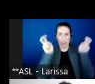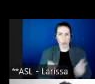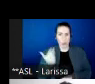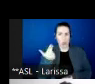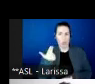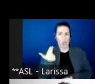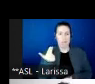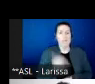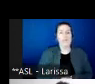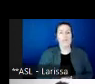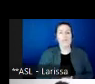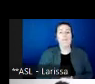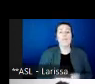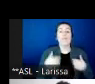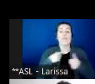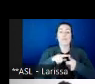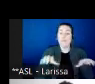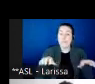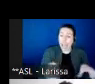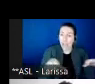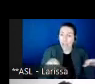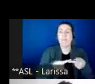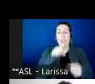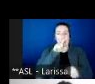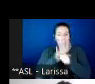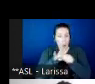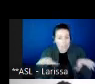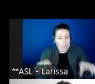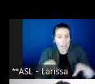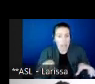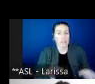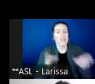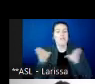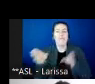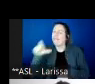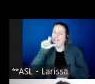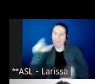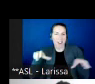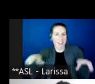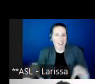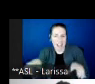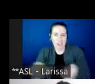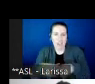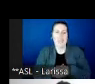the terms action, promised action, inaction, and